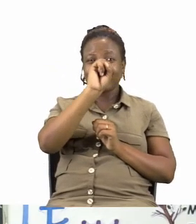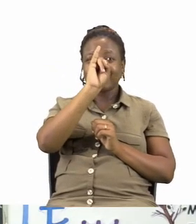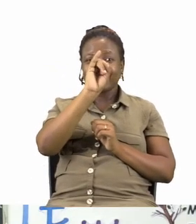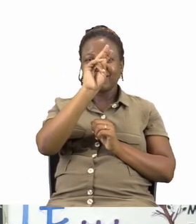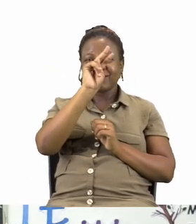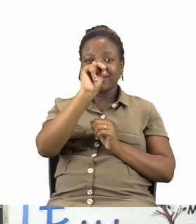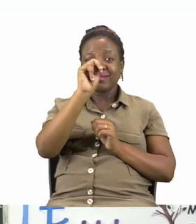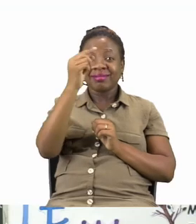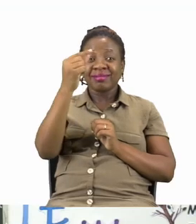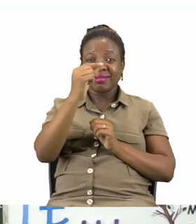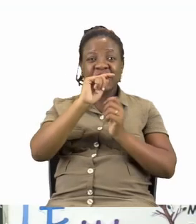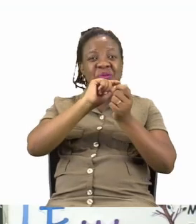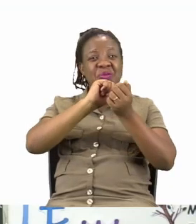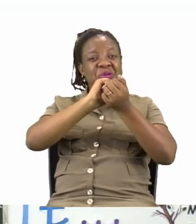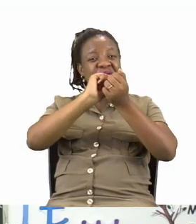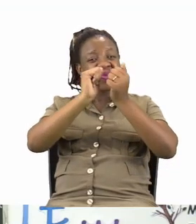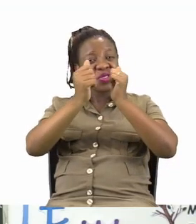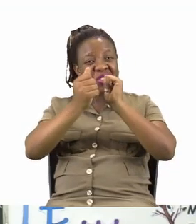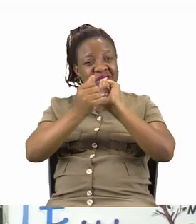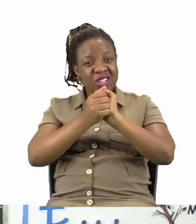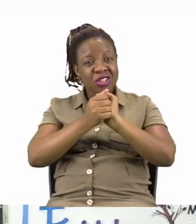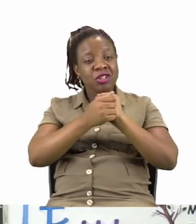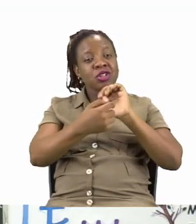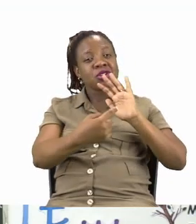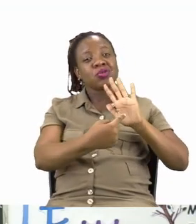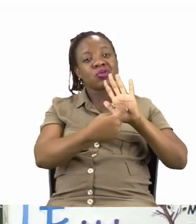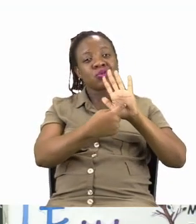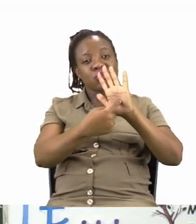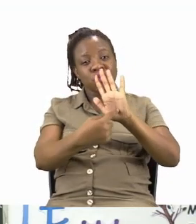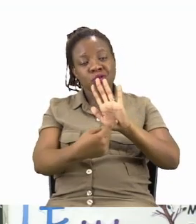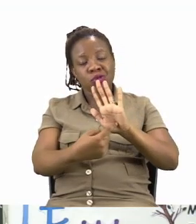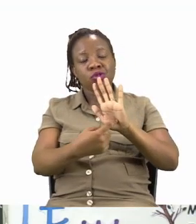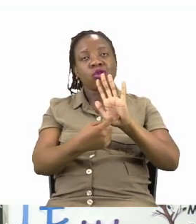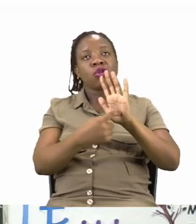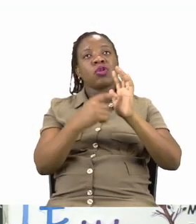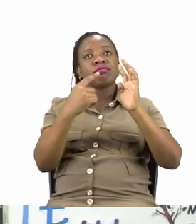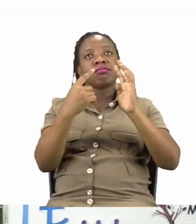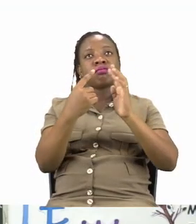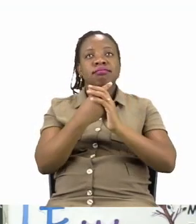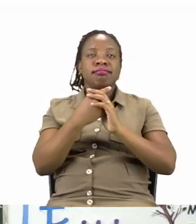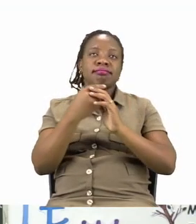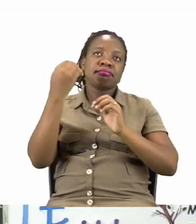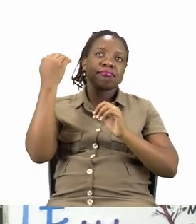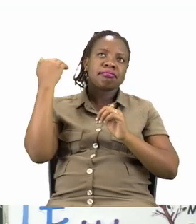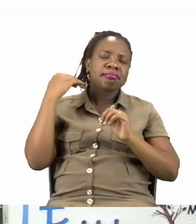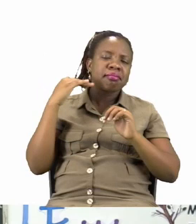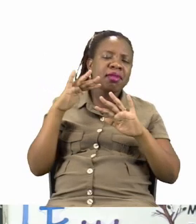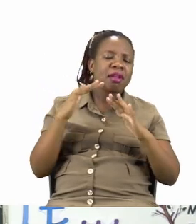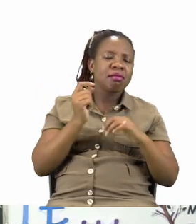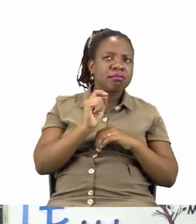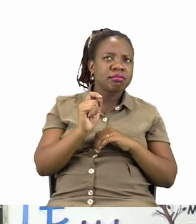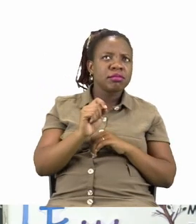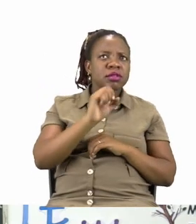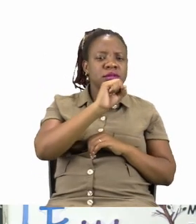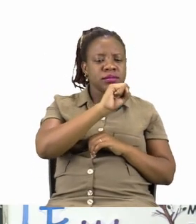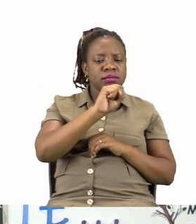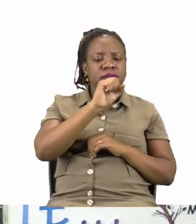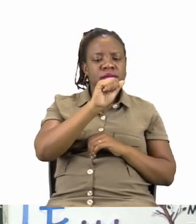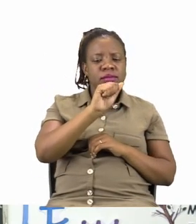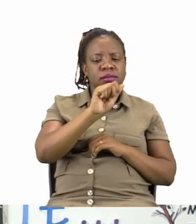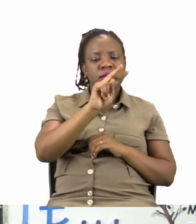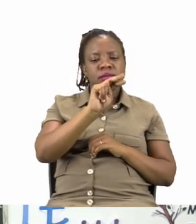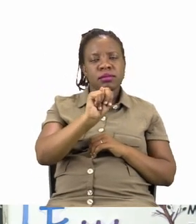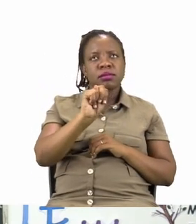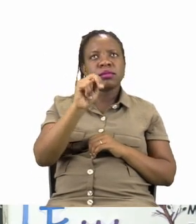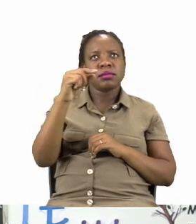to its past tense, and then the word sing changes to sang. So this is the